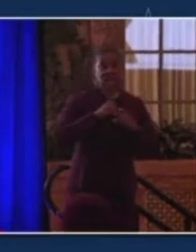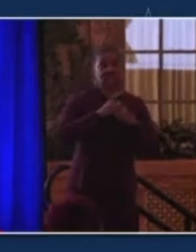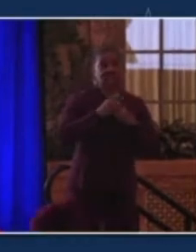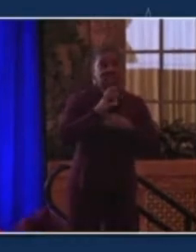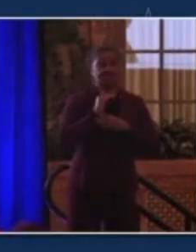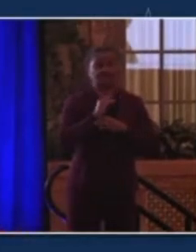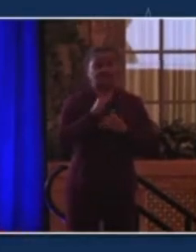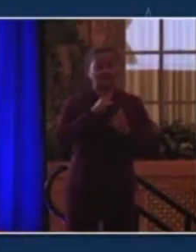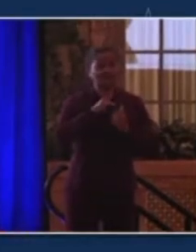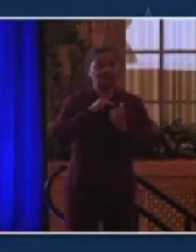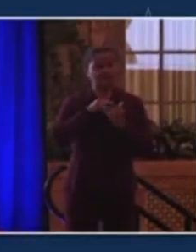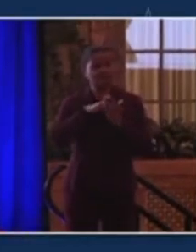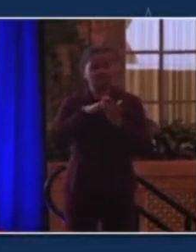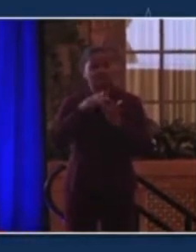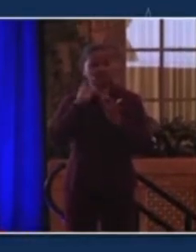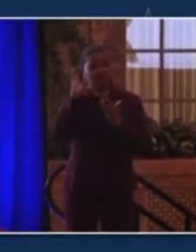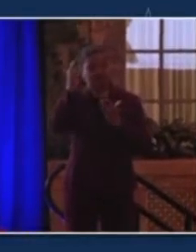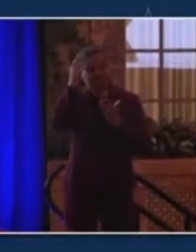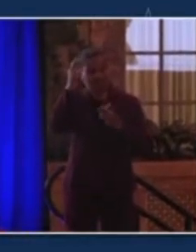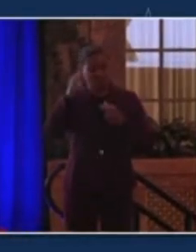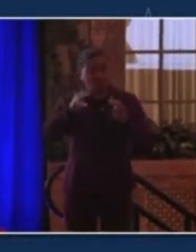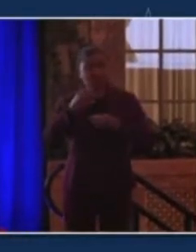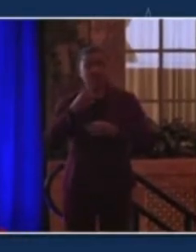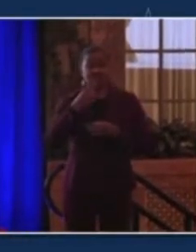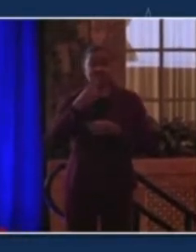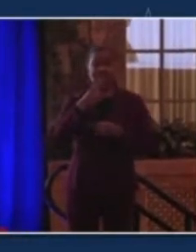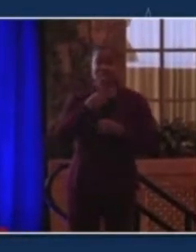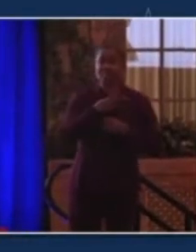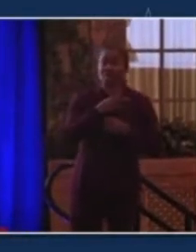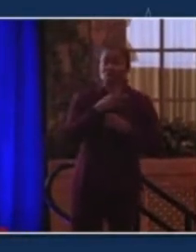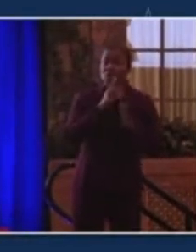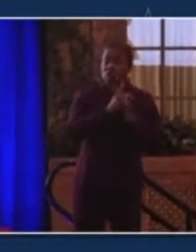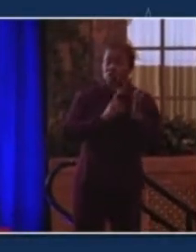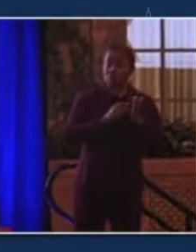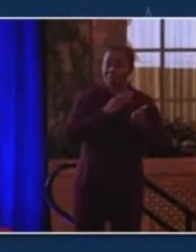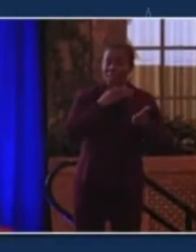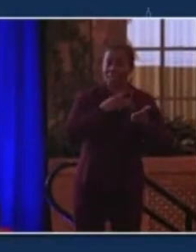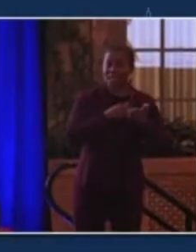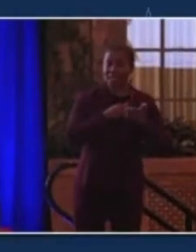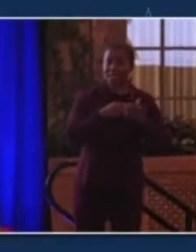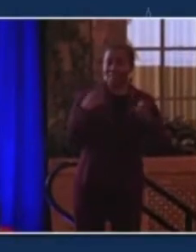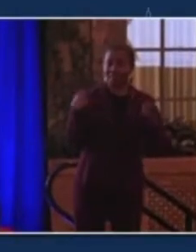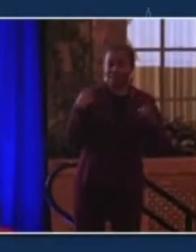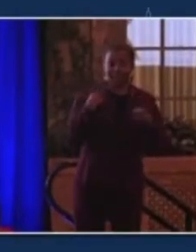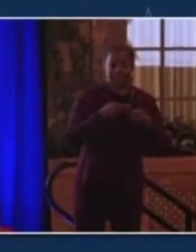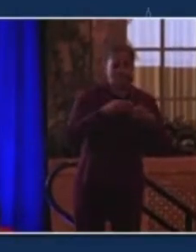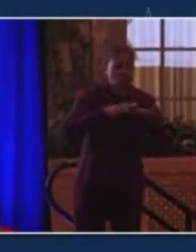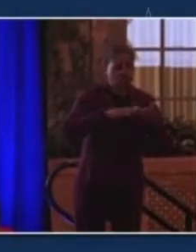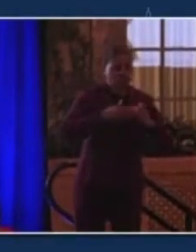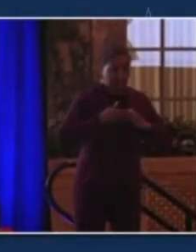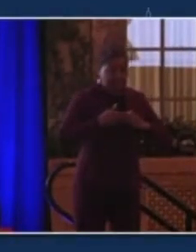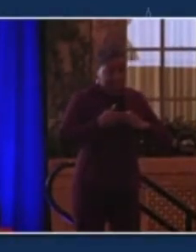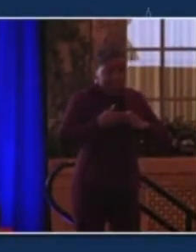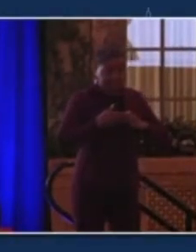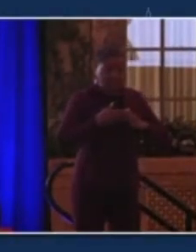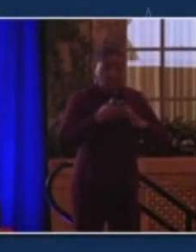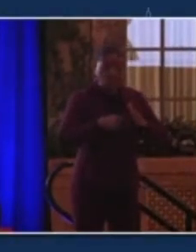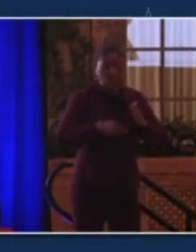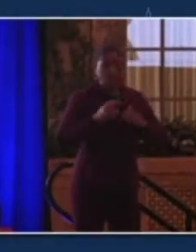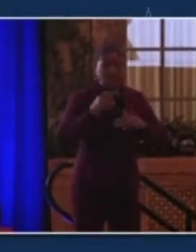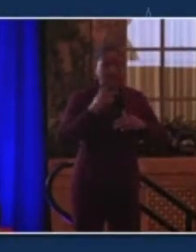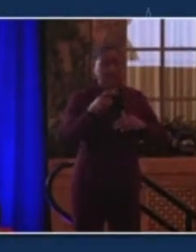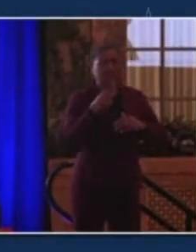federal courts and said that they were discriminating against the Latino community, what did Harold